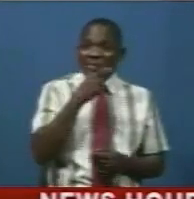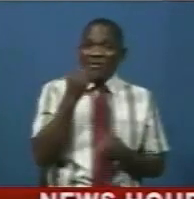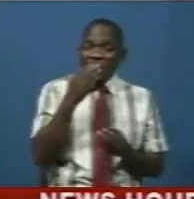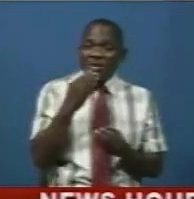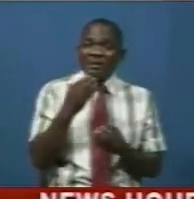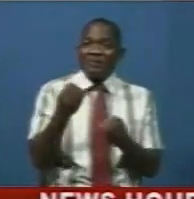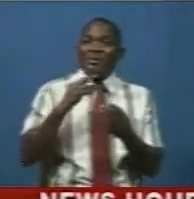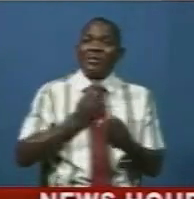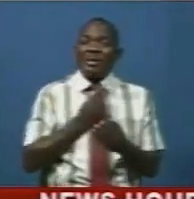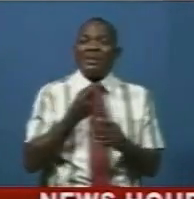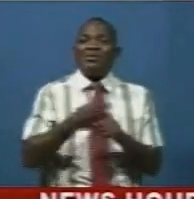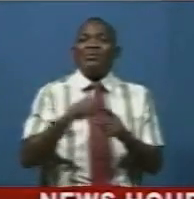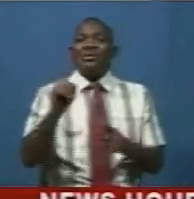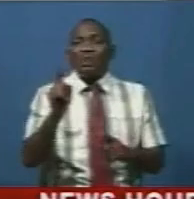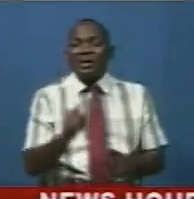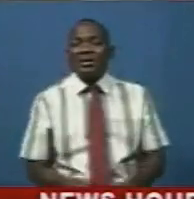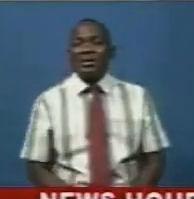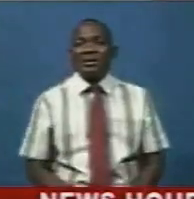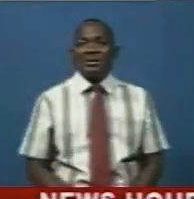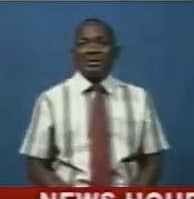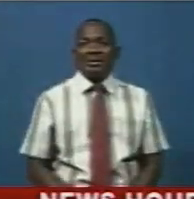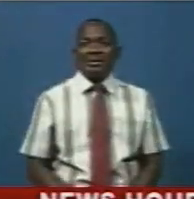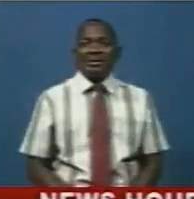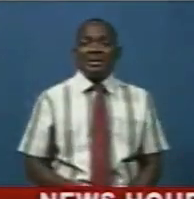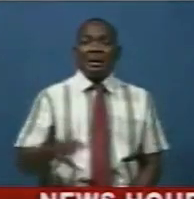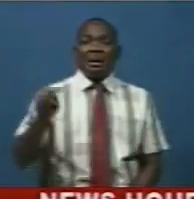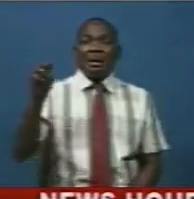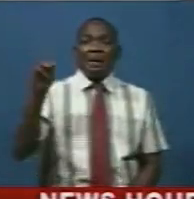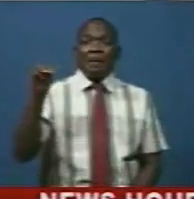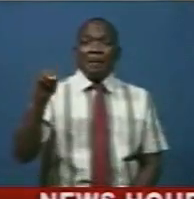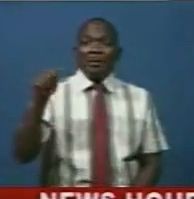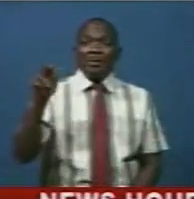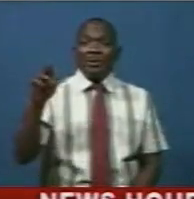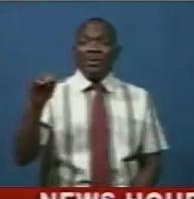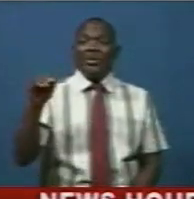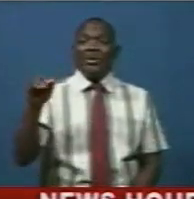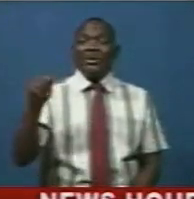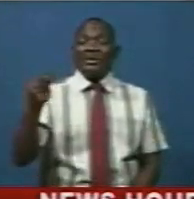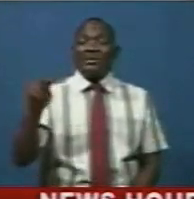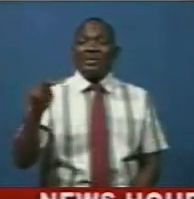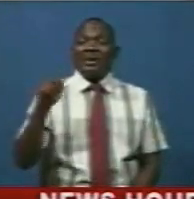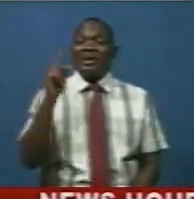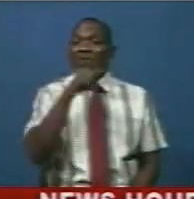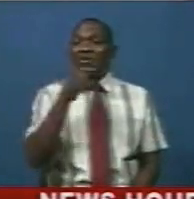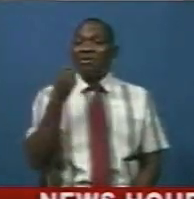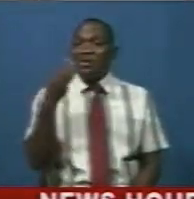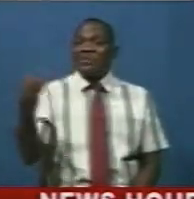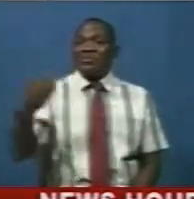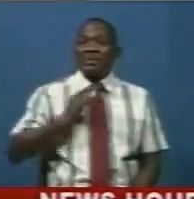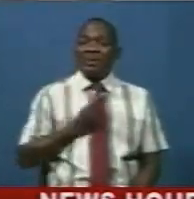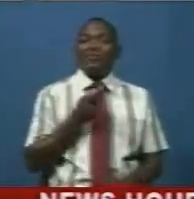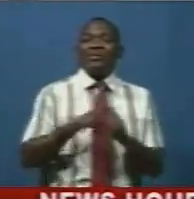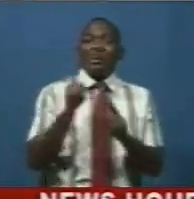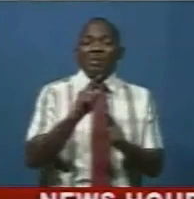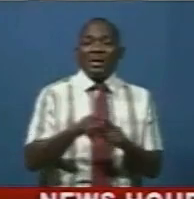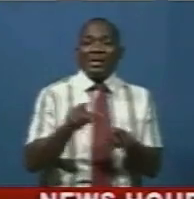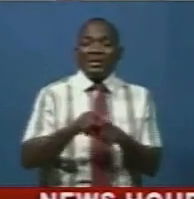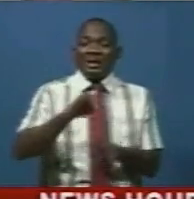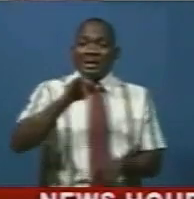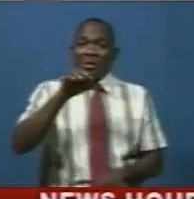they were churning out. Let me use this opportunity to call on Joy